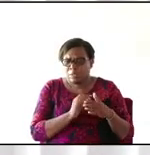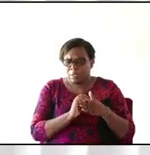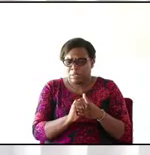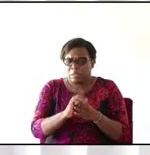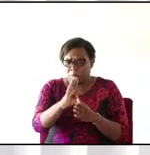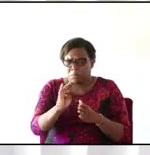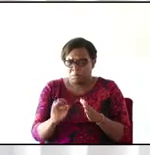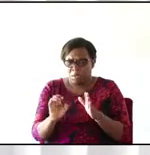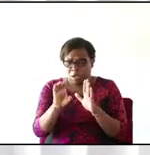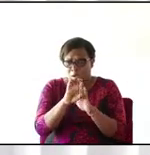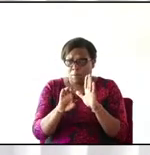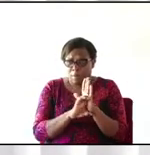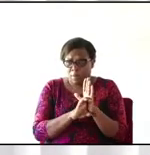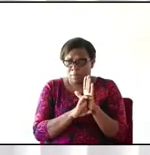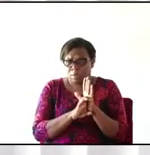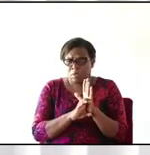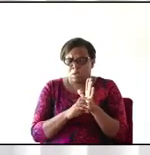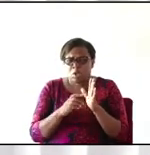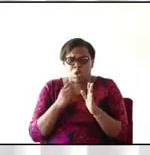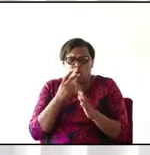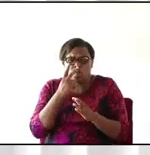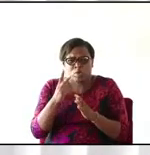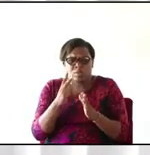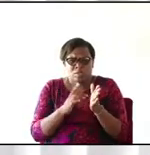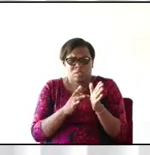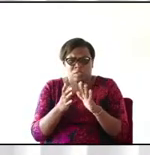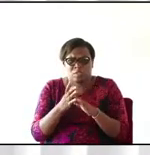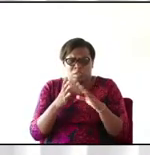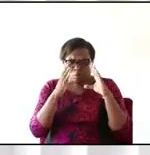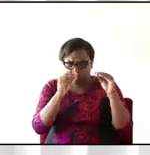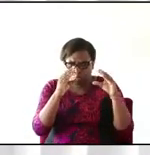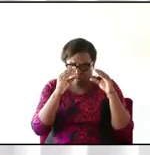commandment. We see Jesus having taught